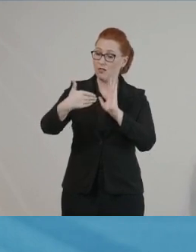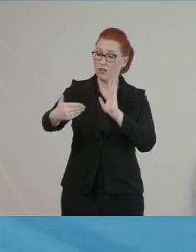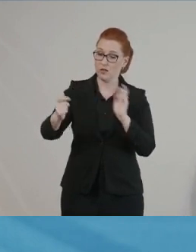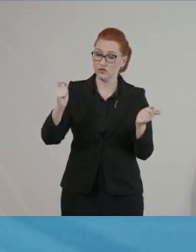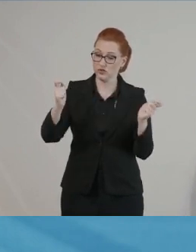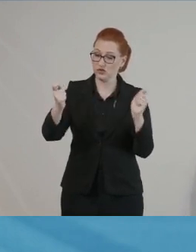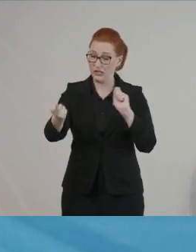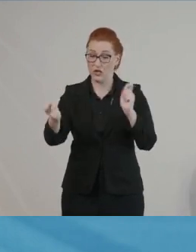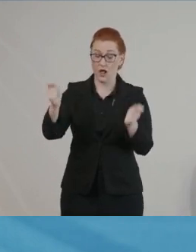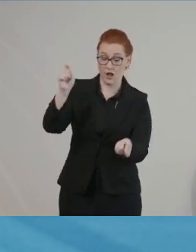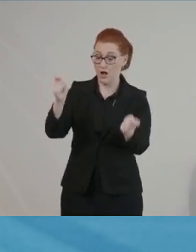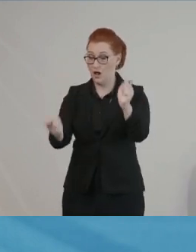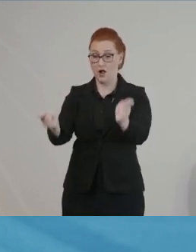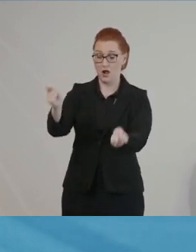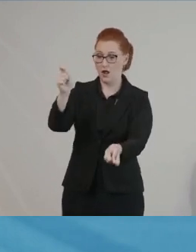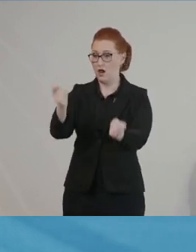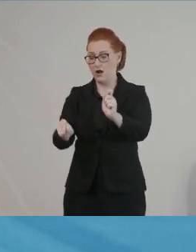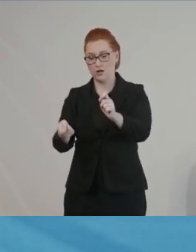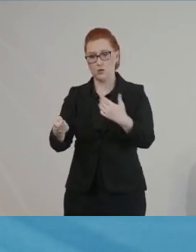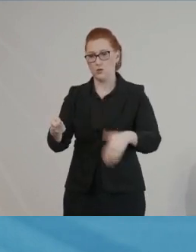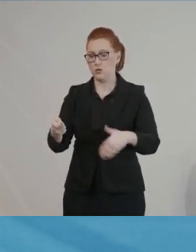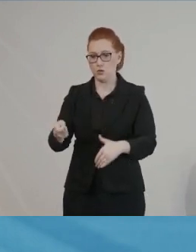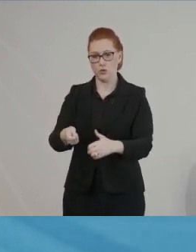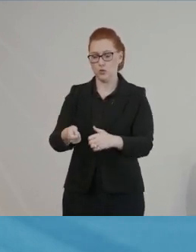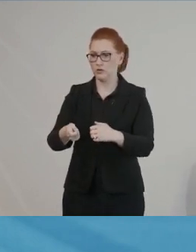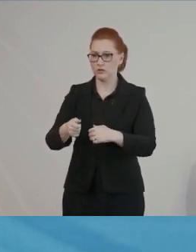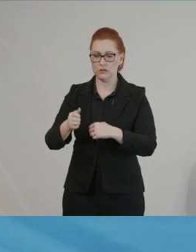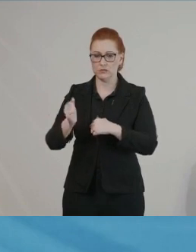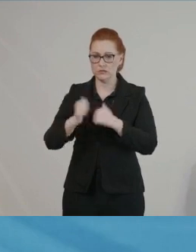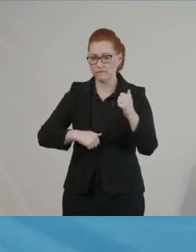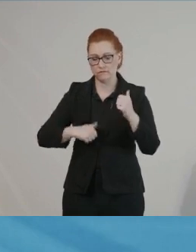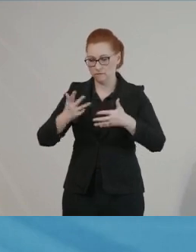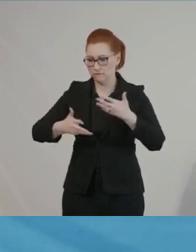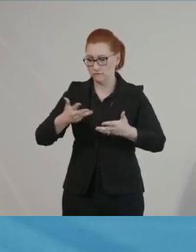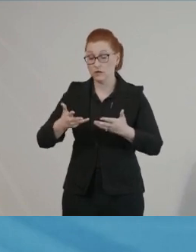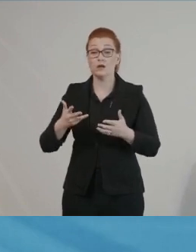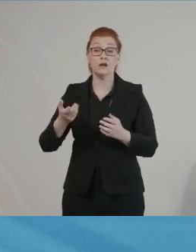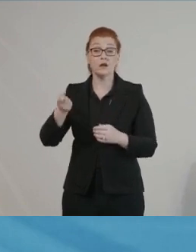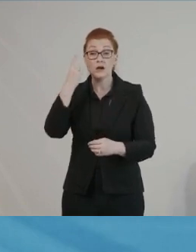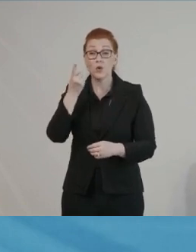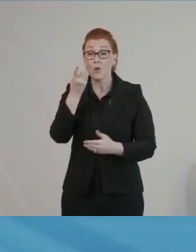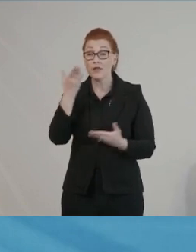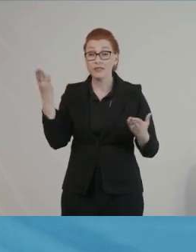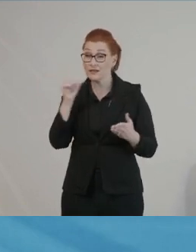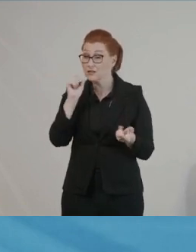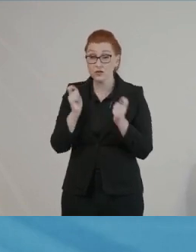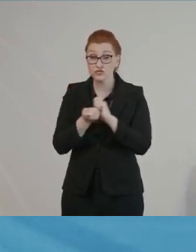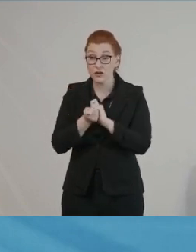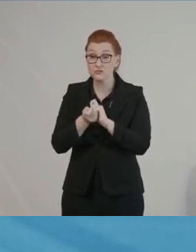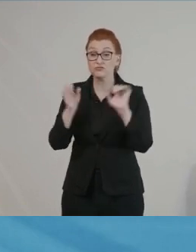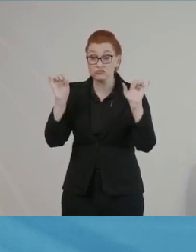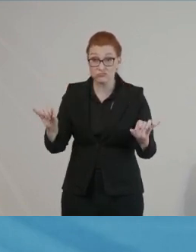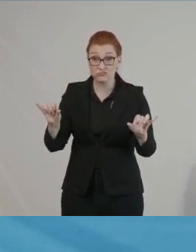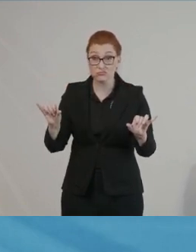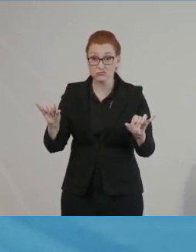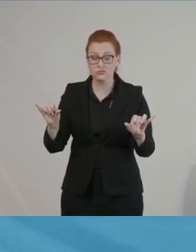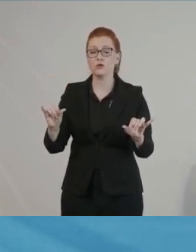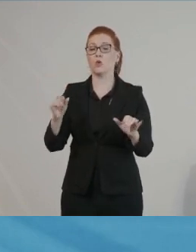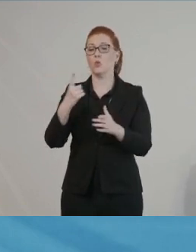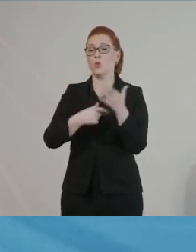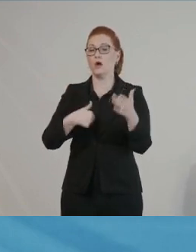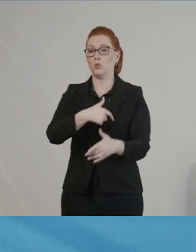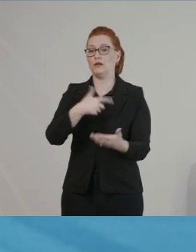willy-nilly like that, what hasn't changed is what we know about our hospital capacity,